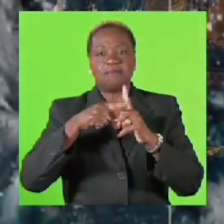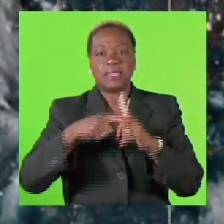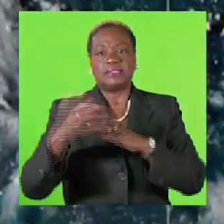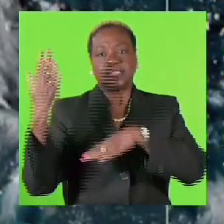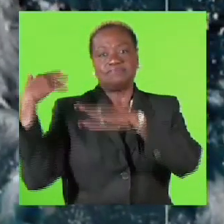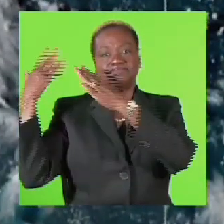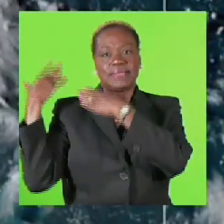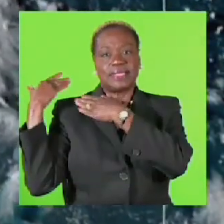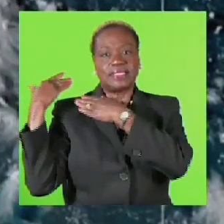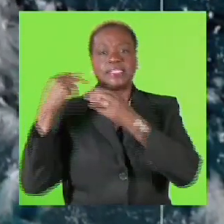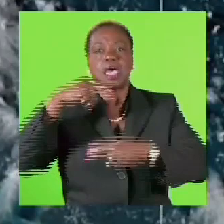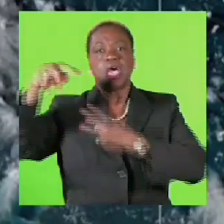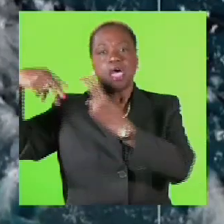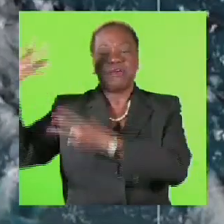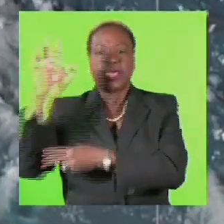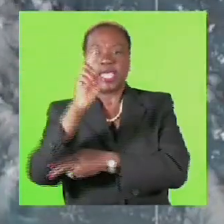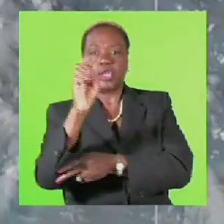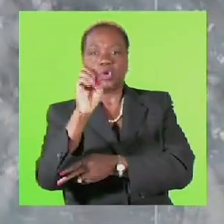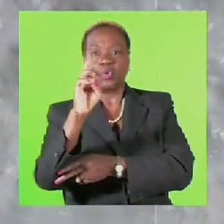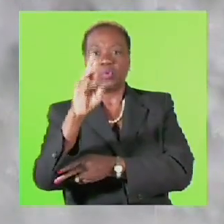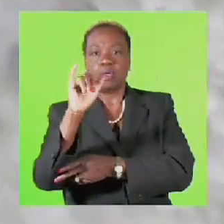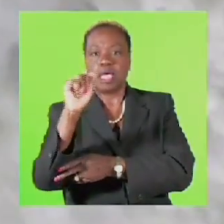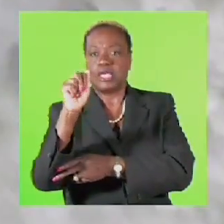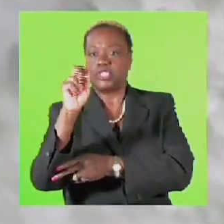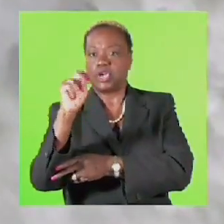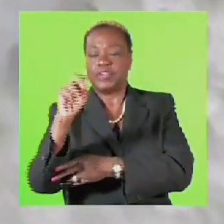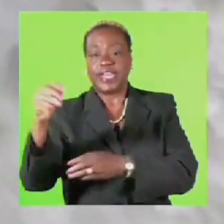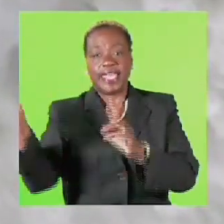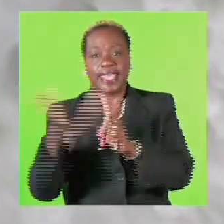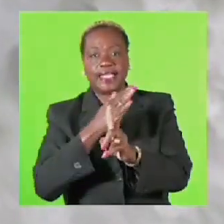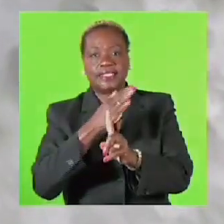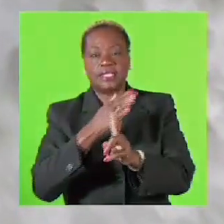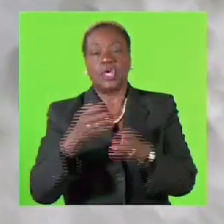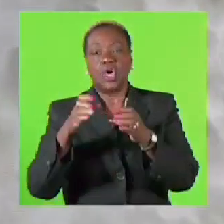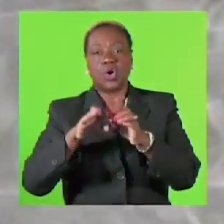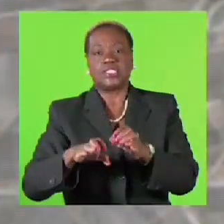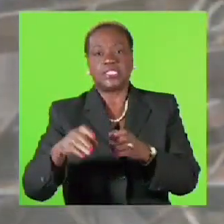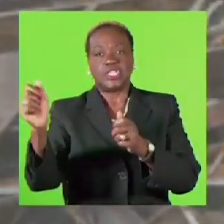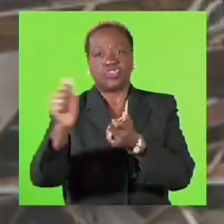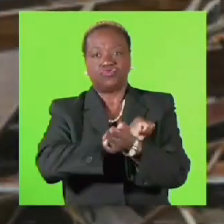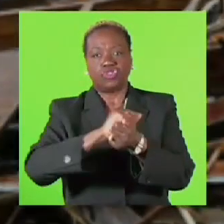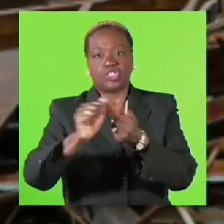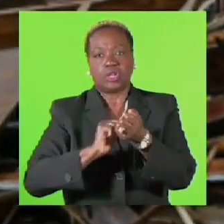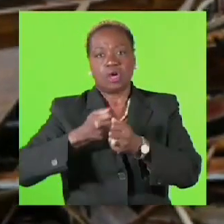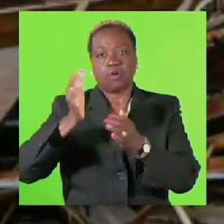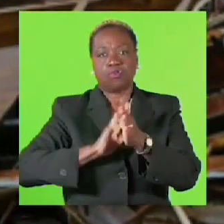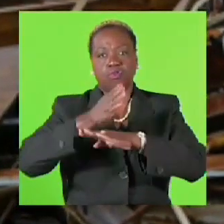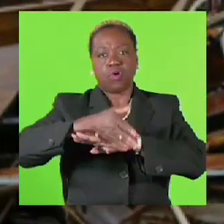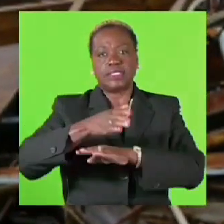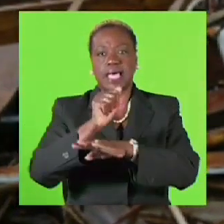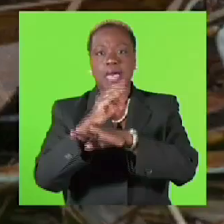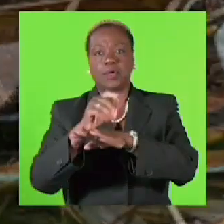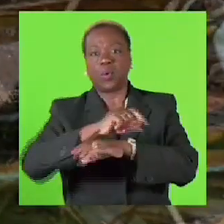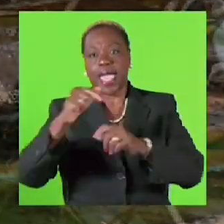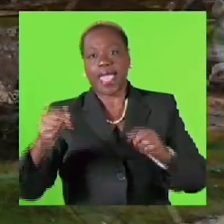ago, Hurricane Dorian hit, causing destruction across Abaco and Grand